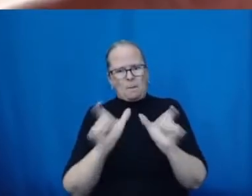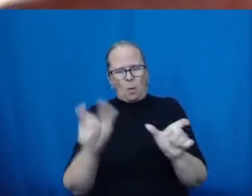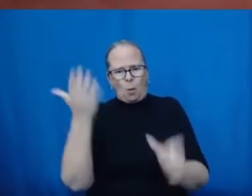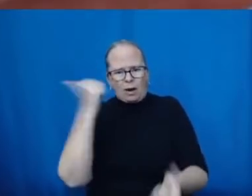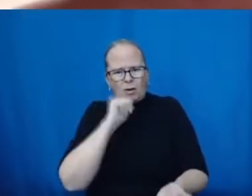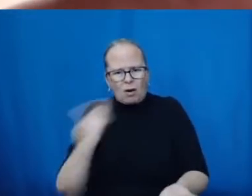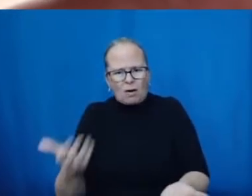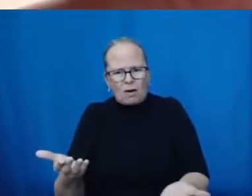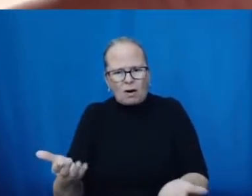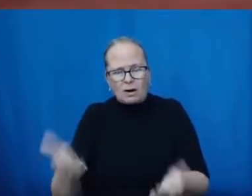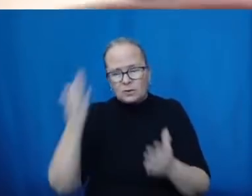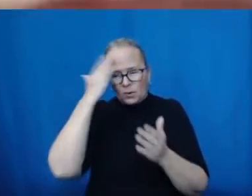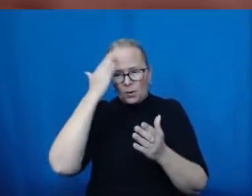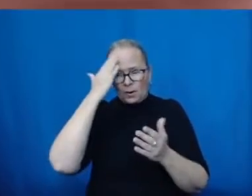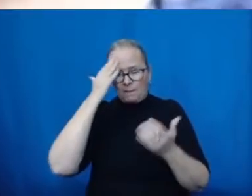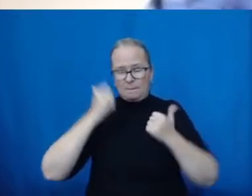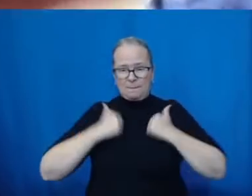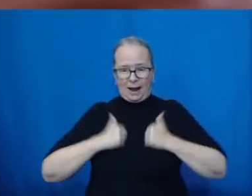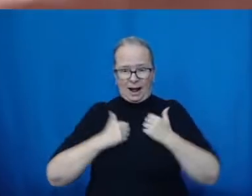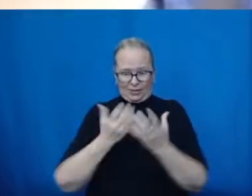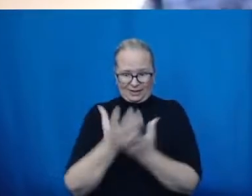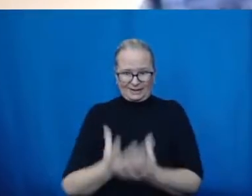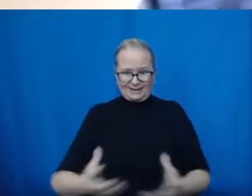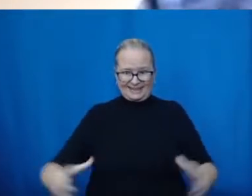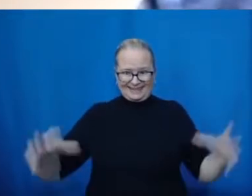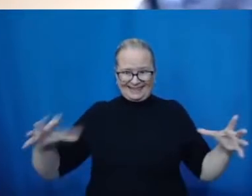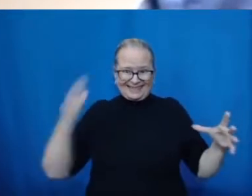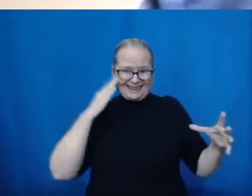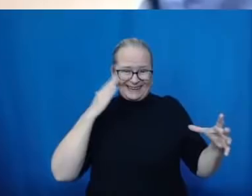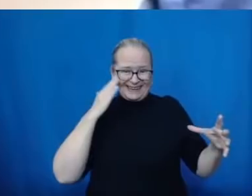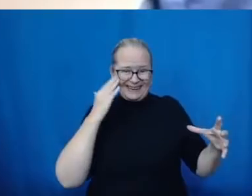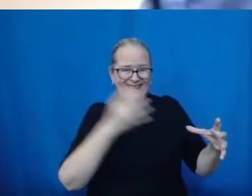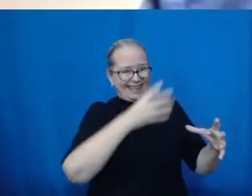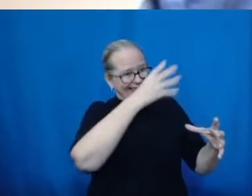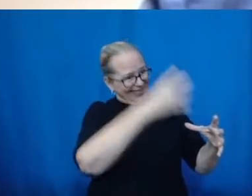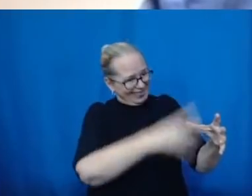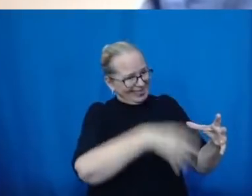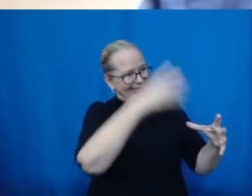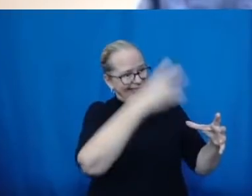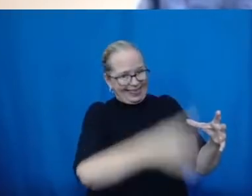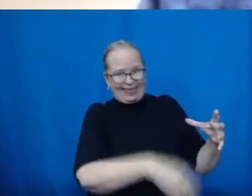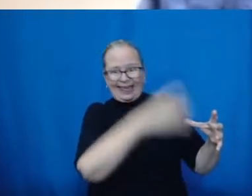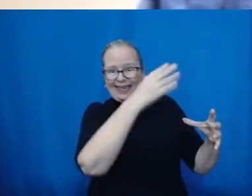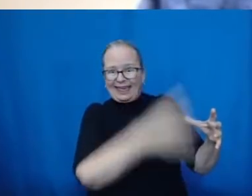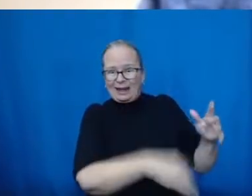COVID positive patients, we're trying to build up the sides of the bathtub to allow more water to go in.